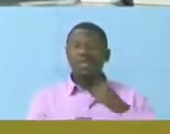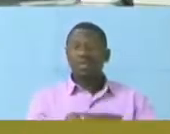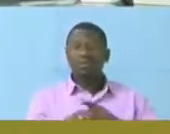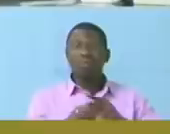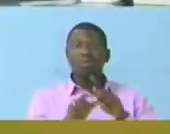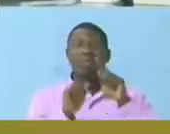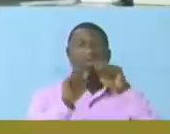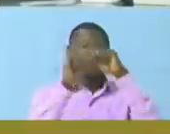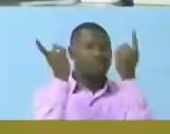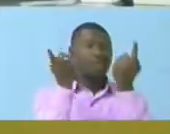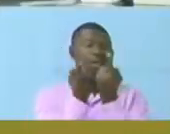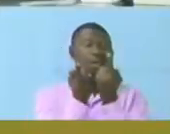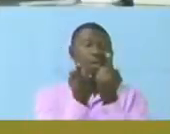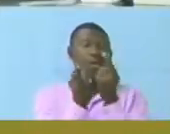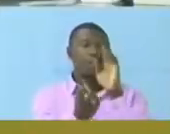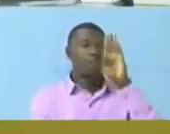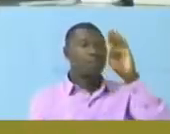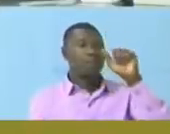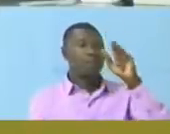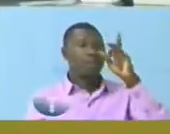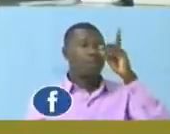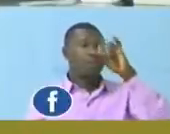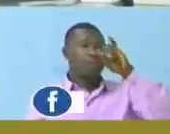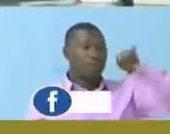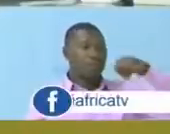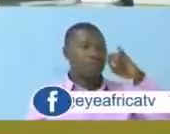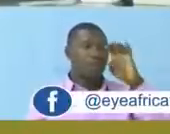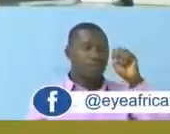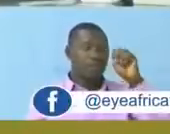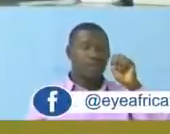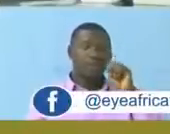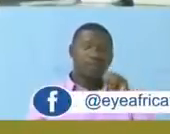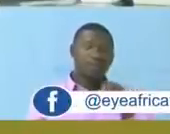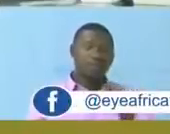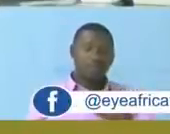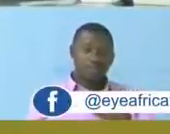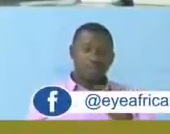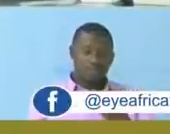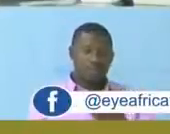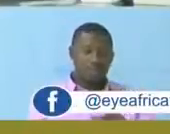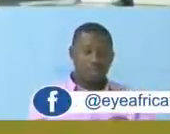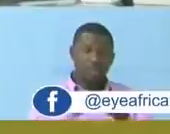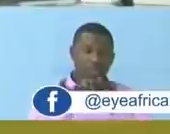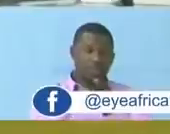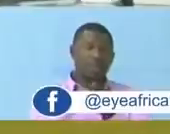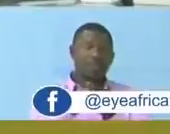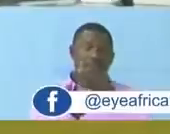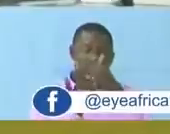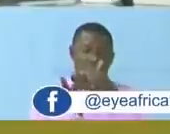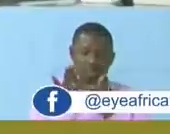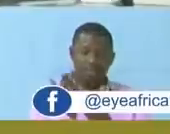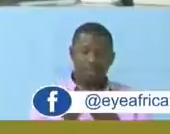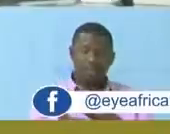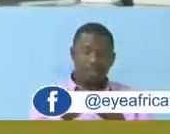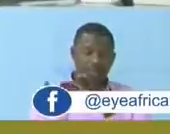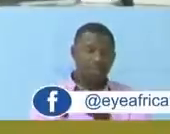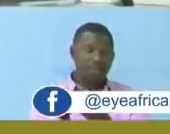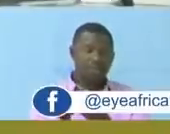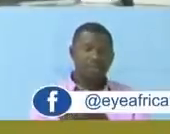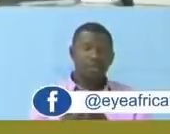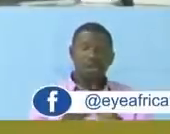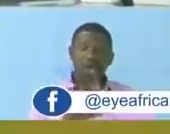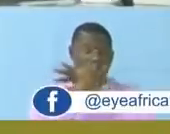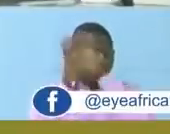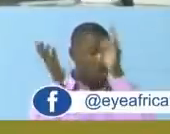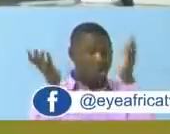that list to him. All the officers are still, quite a number of them are alive, and I